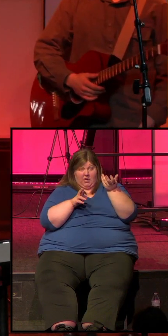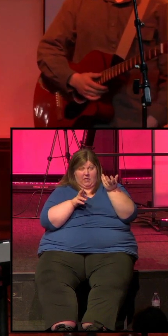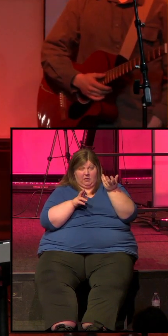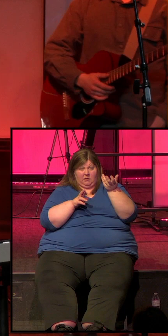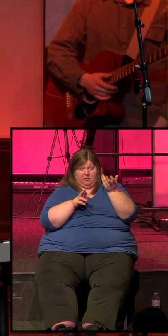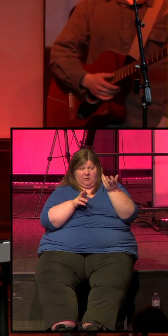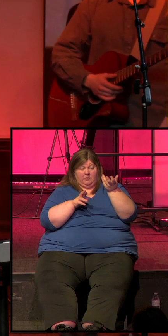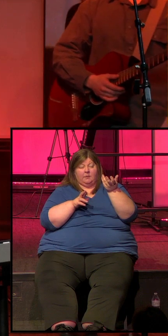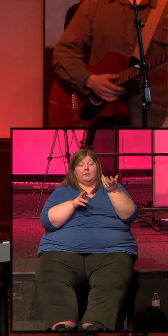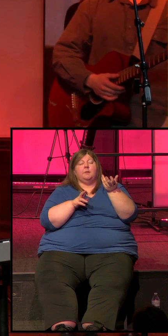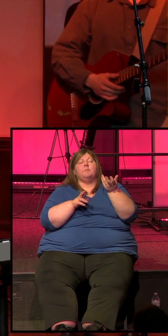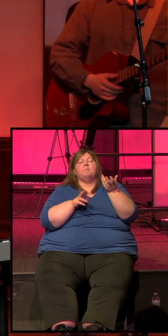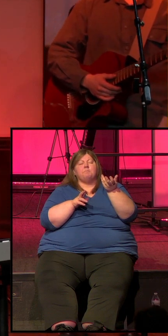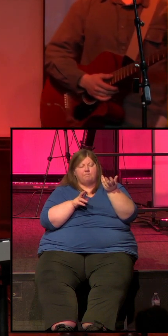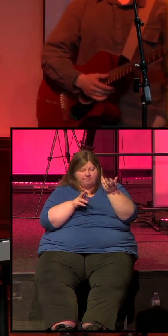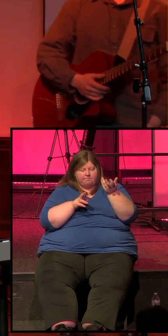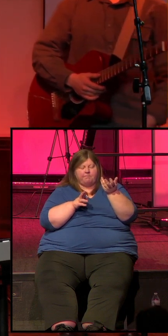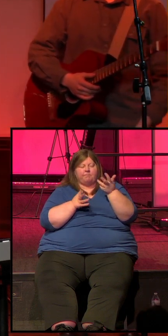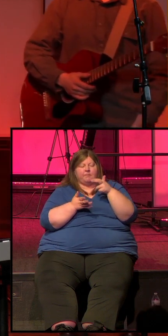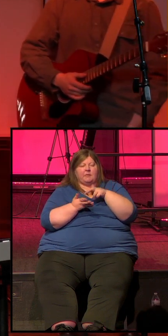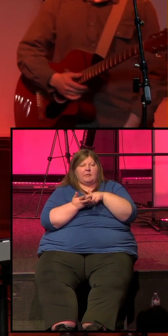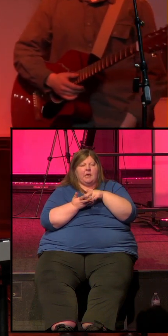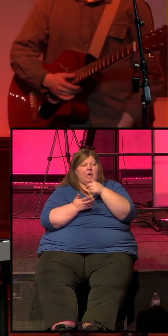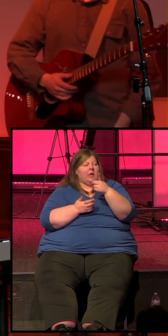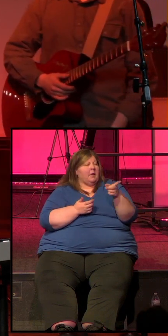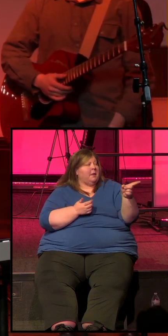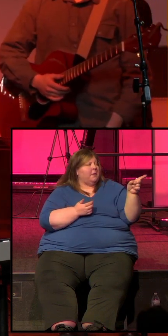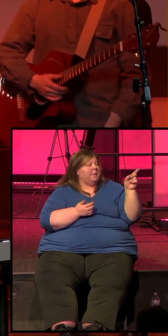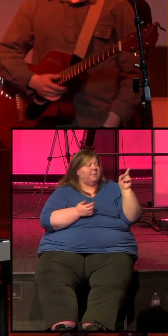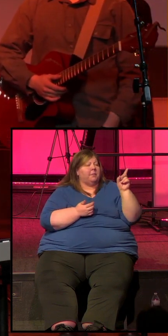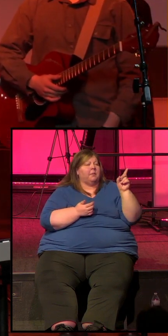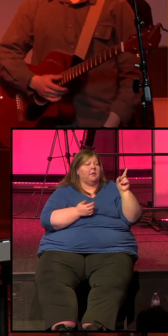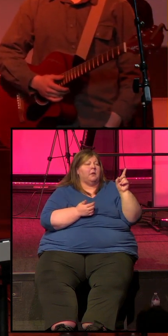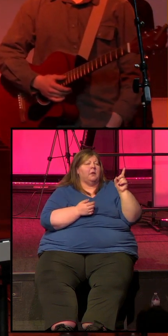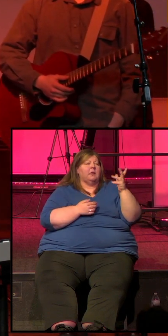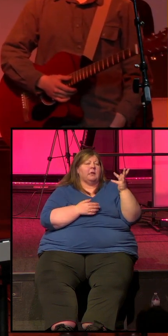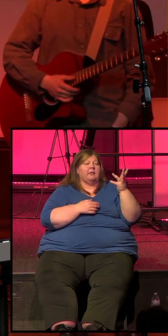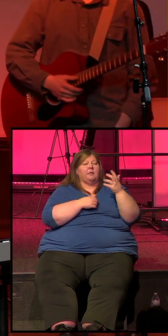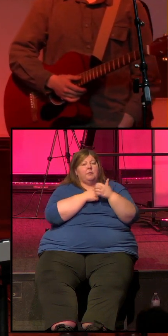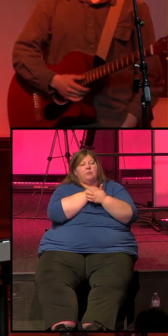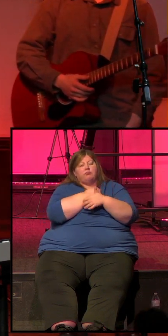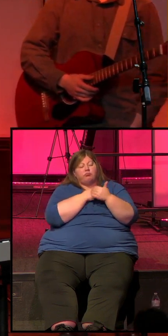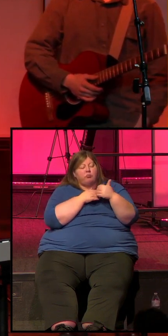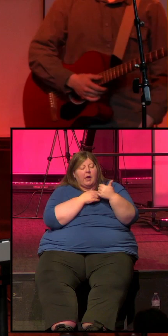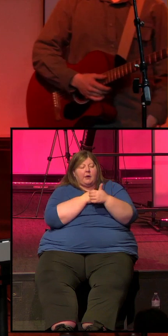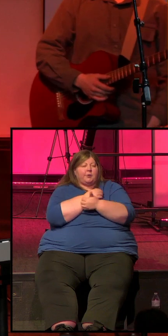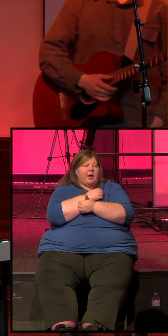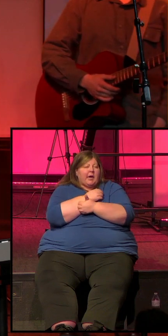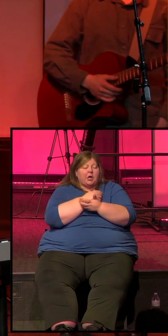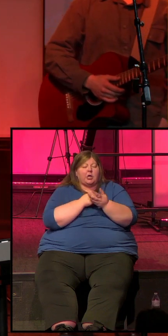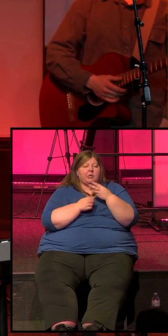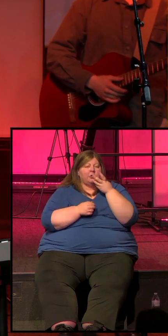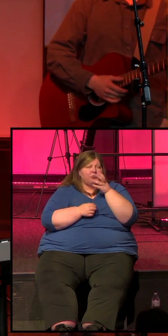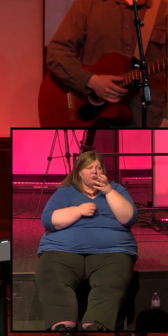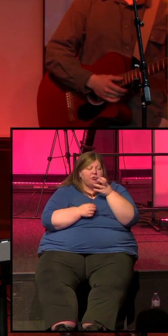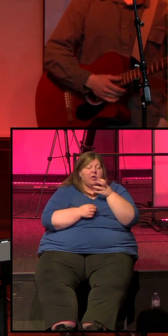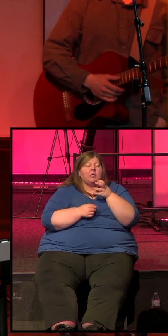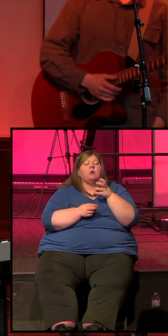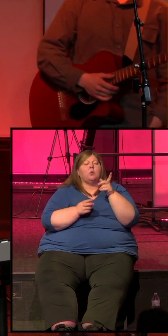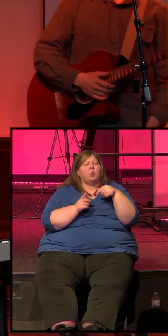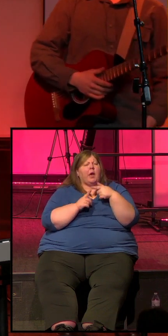go ahead and get up, move to one of the stations, grab the bread or the cracker and the grape juice, bring it back to your seat, and you take that when you're